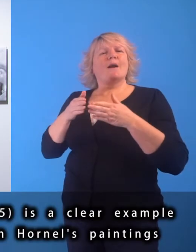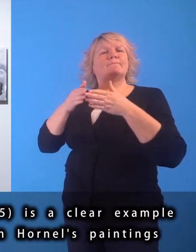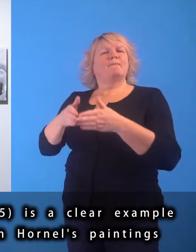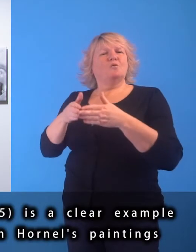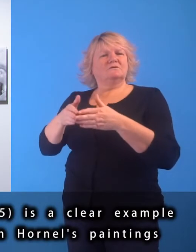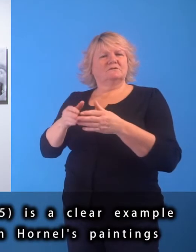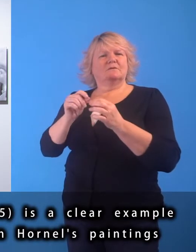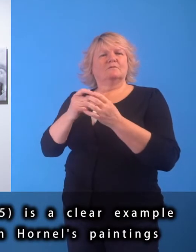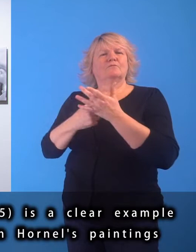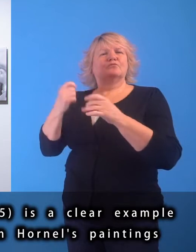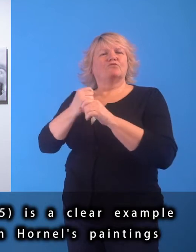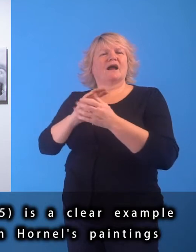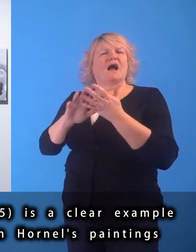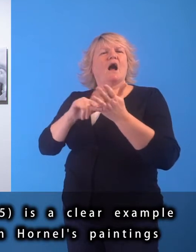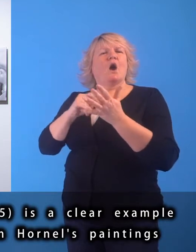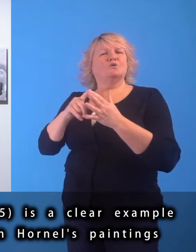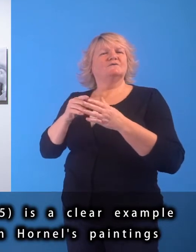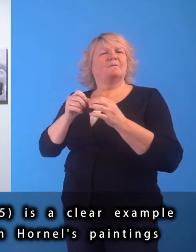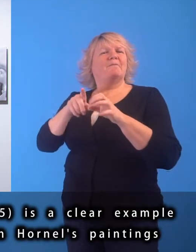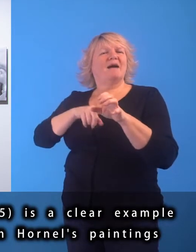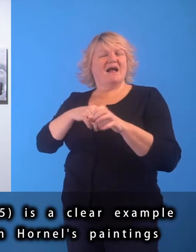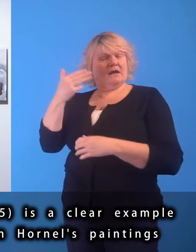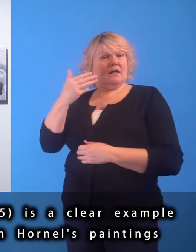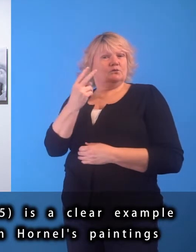The Toy Boat, Brighouse Bay,